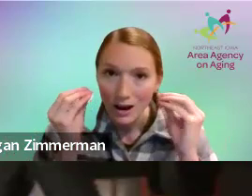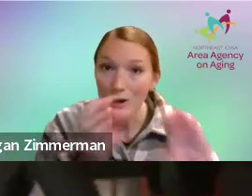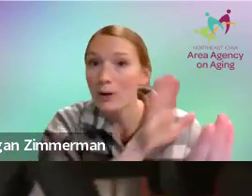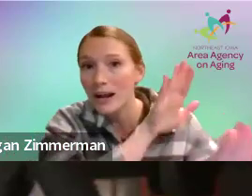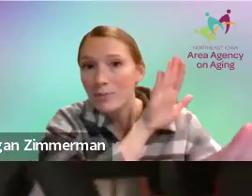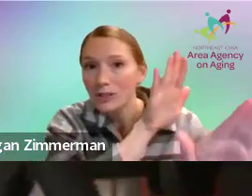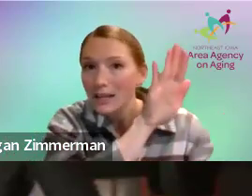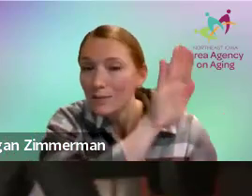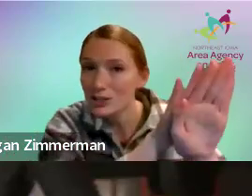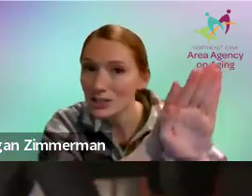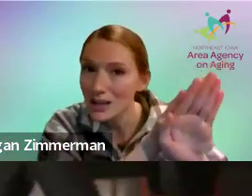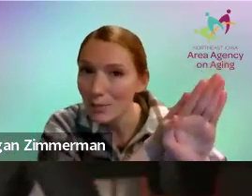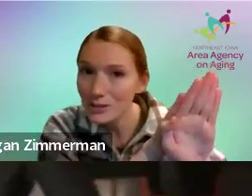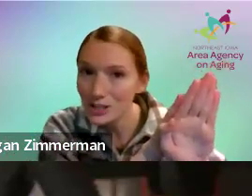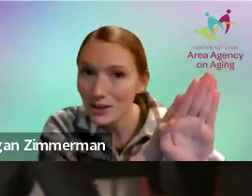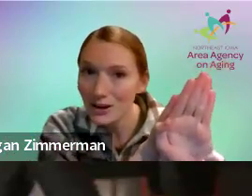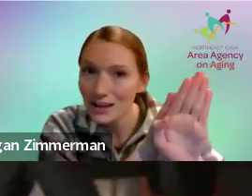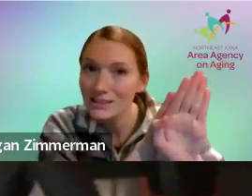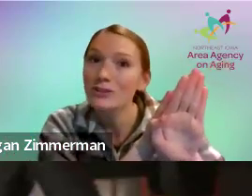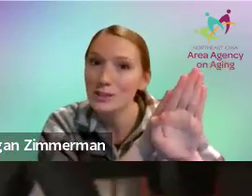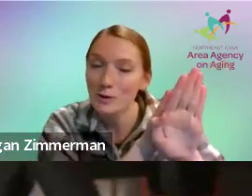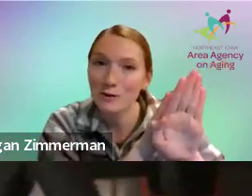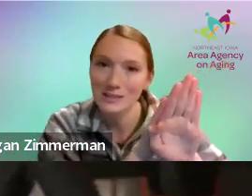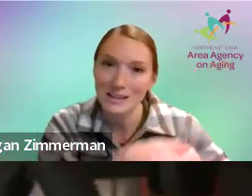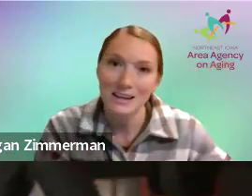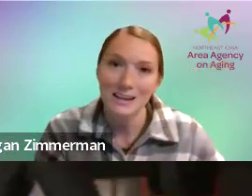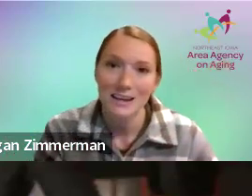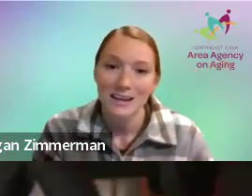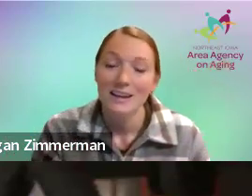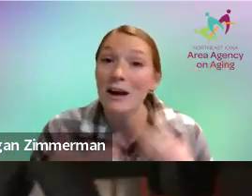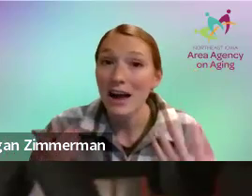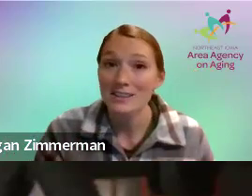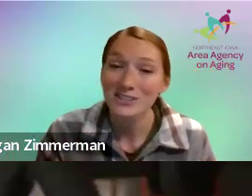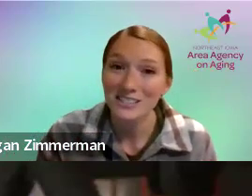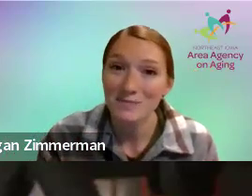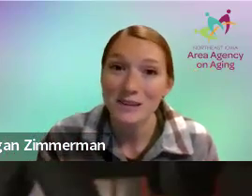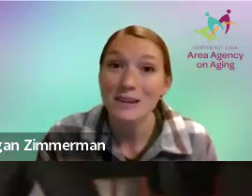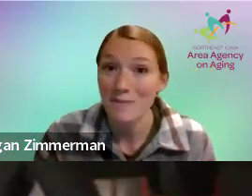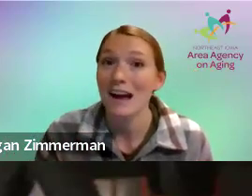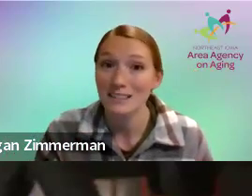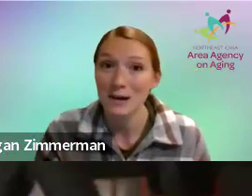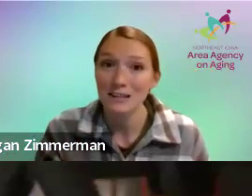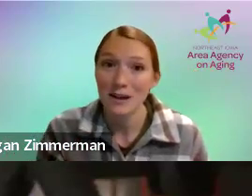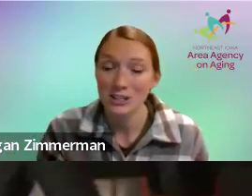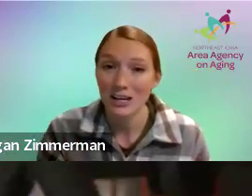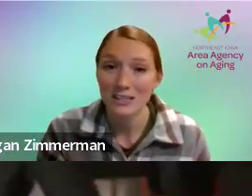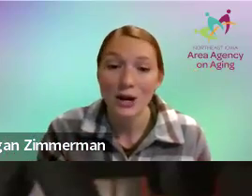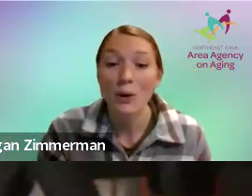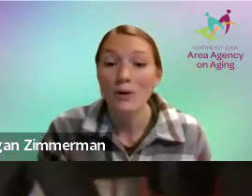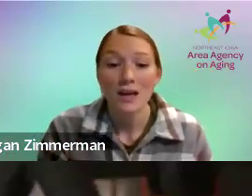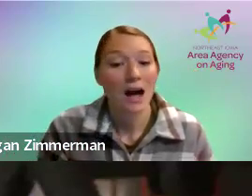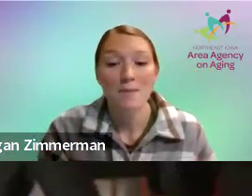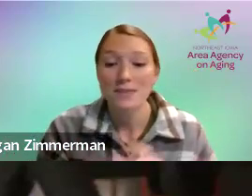image, and our brain puts the image on top of each other and tells us what we're seeing. Now that starts to be impacted by